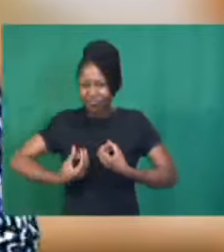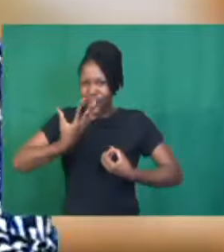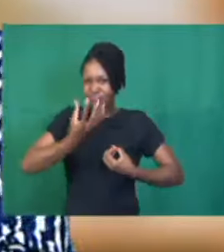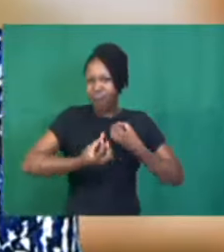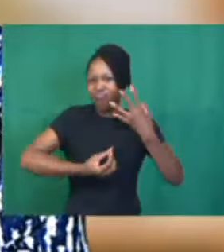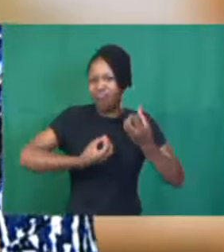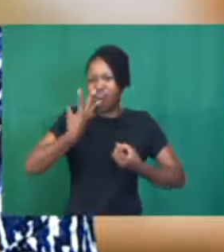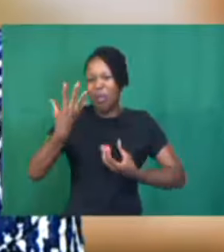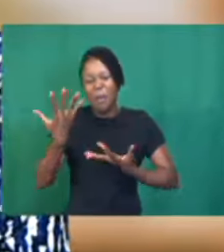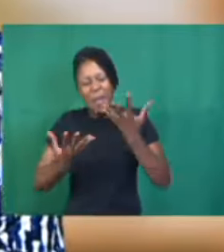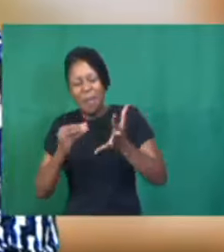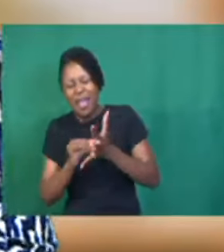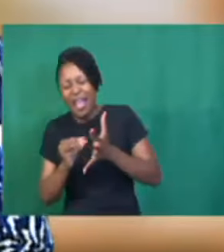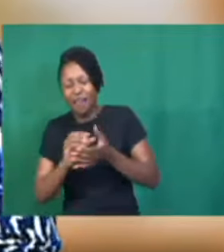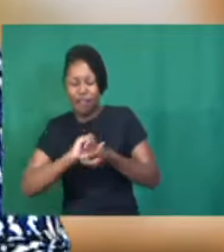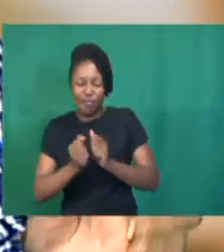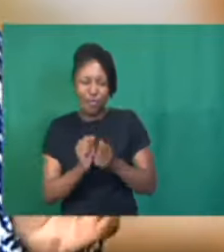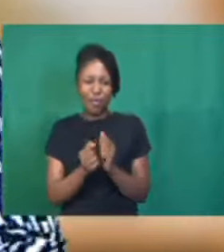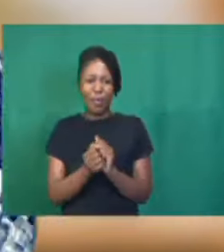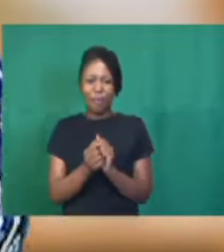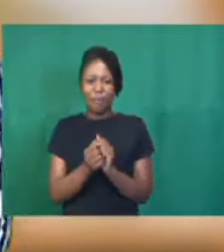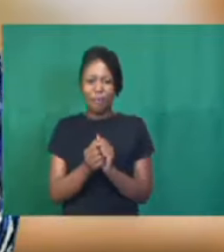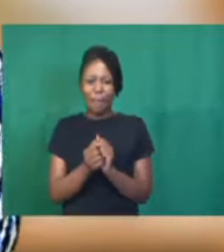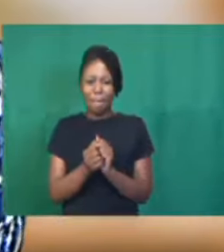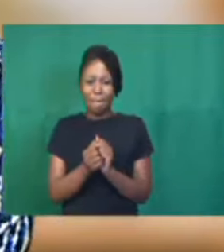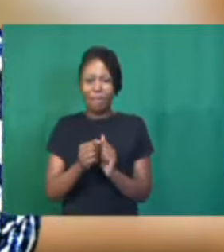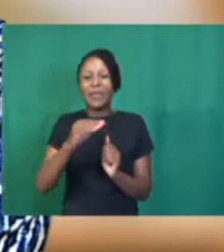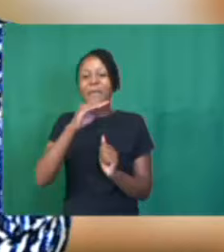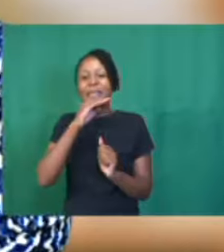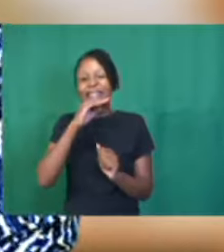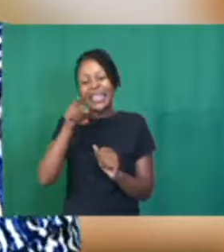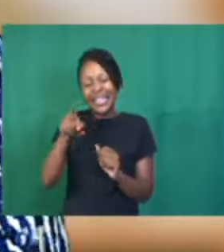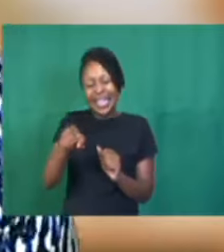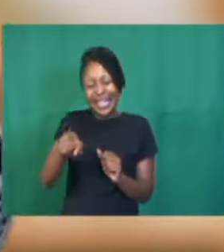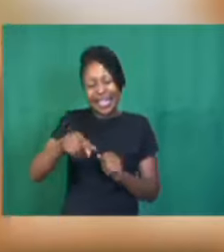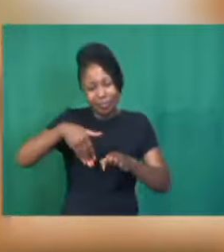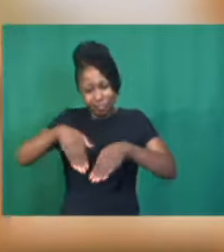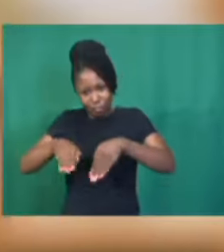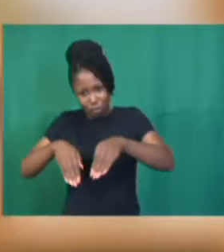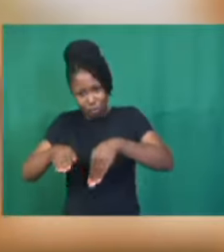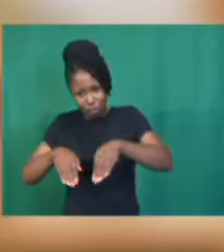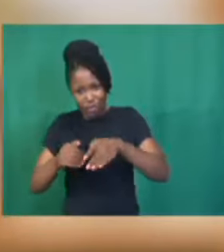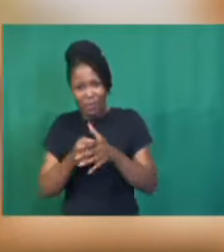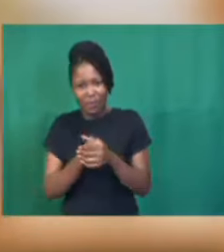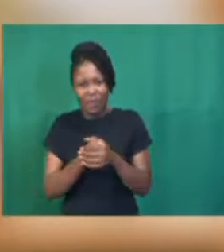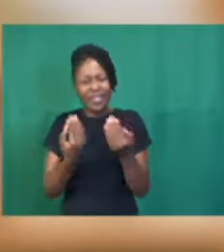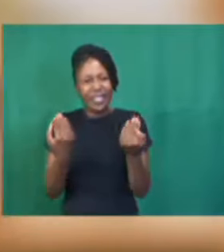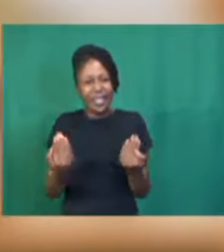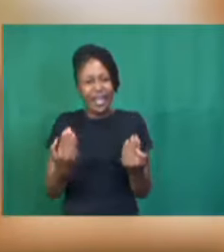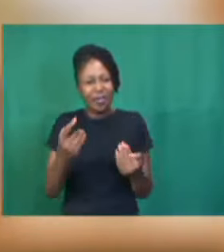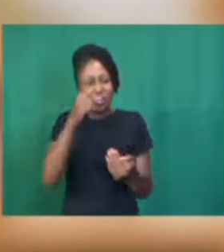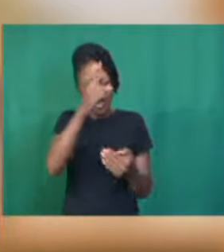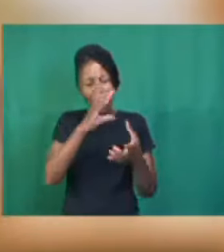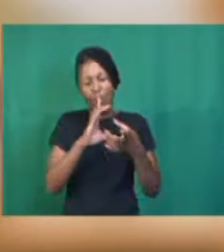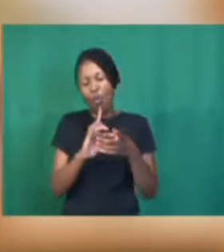would be a problem for the readers. So this is soccer. So now, my viewer at home, when you